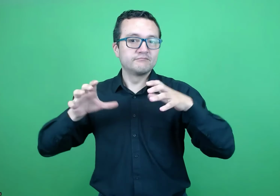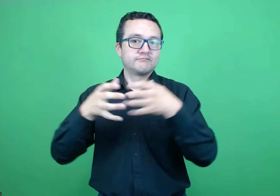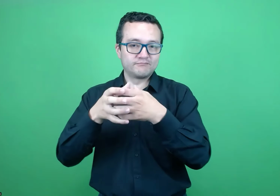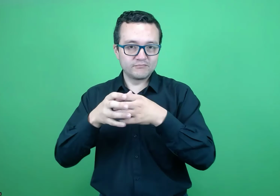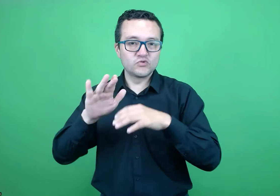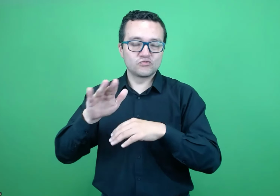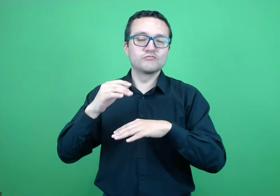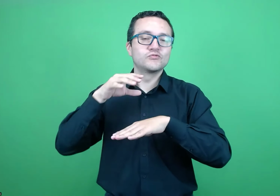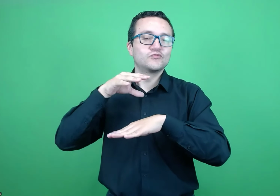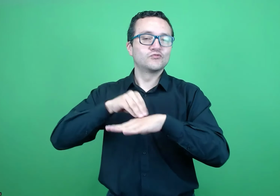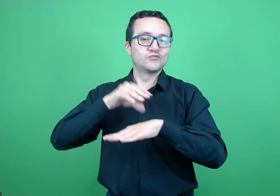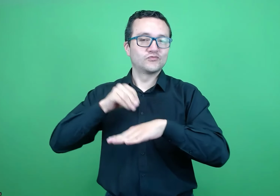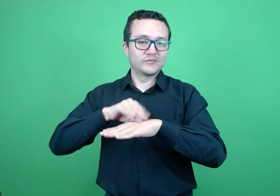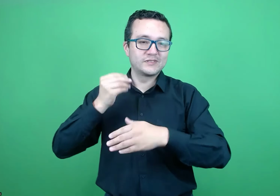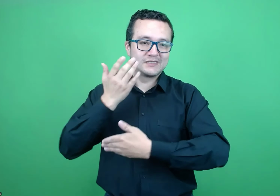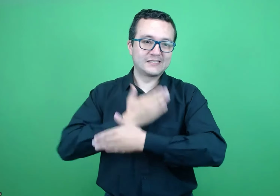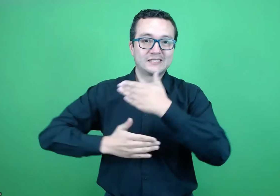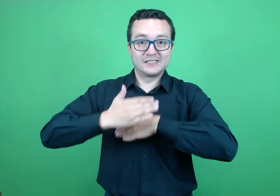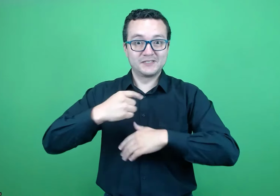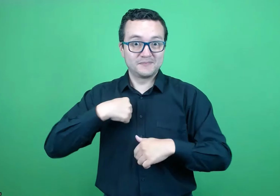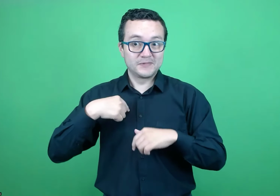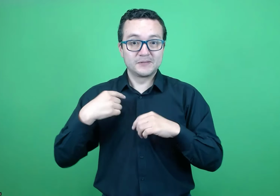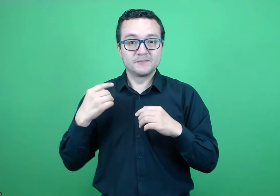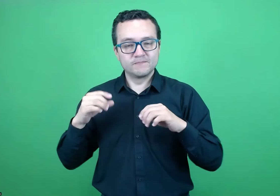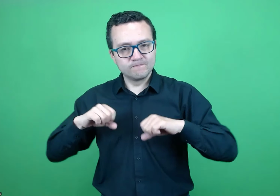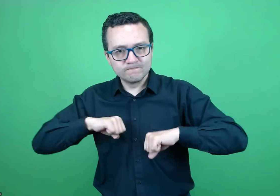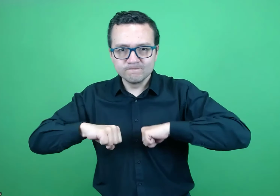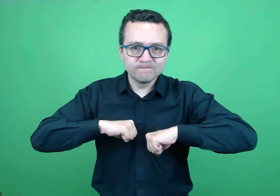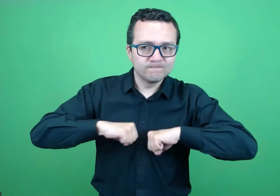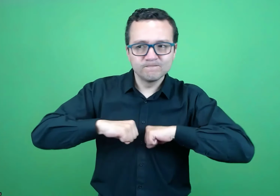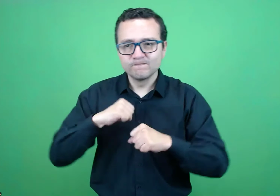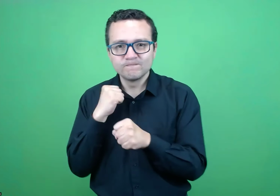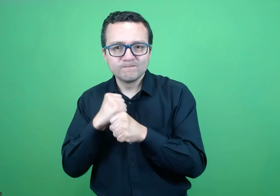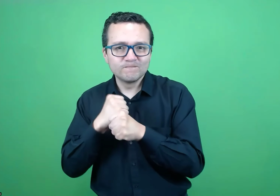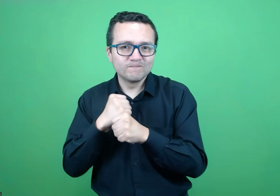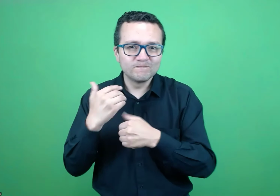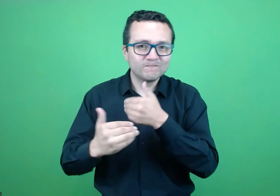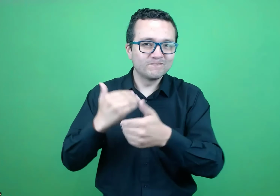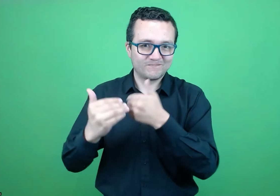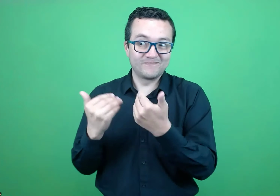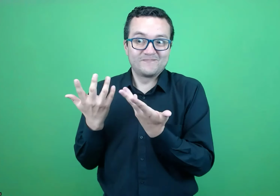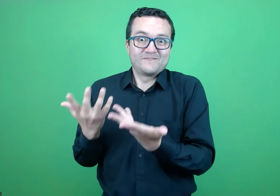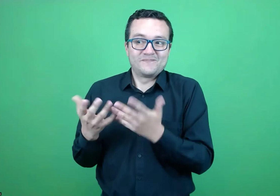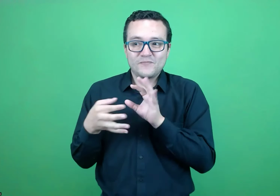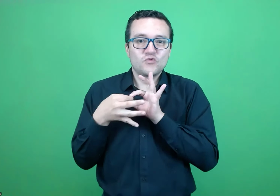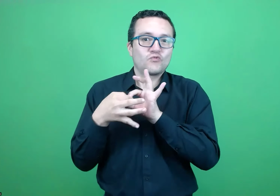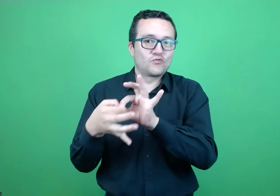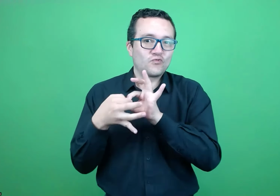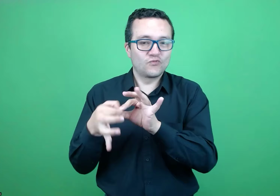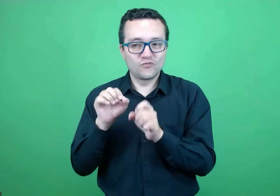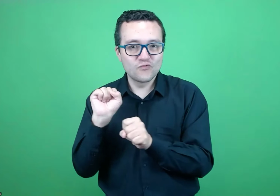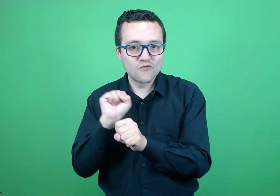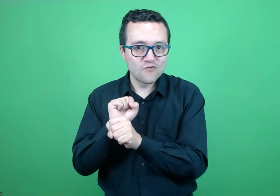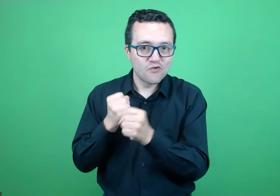work on this together and figure out the path forward on how we can collaborate on the Global Disability Summit. And